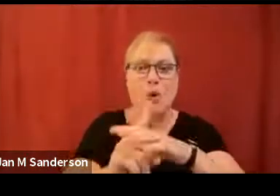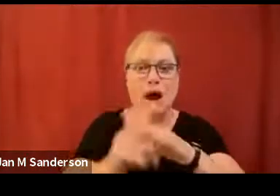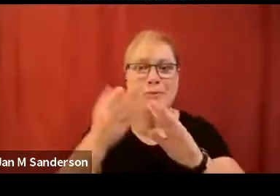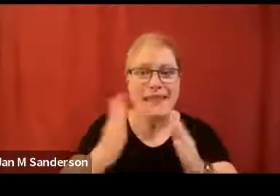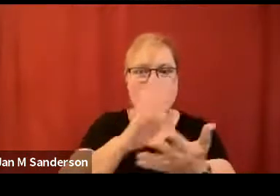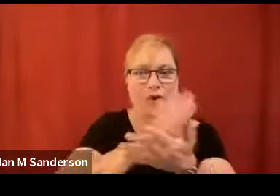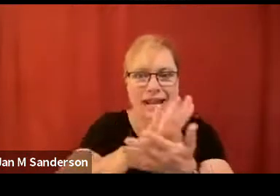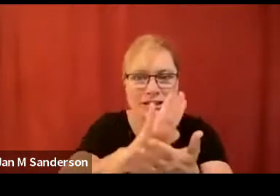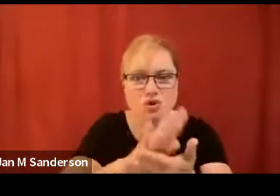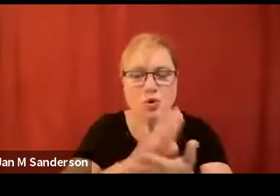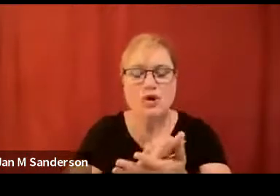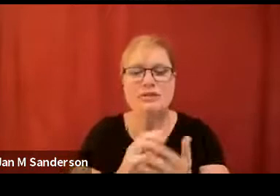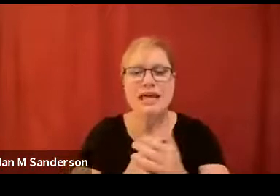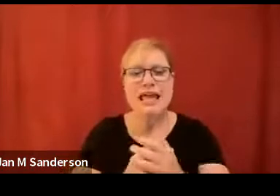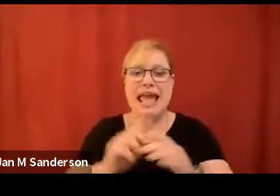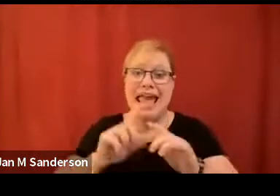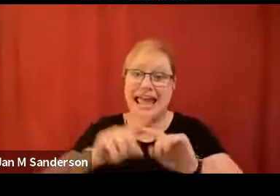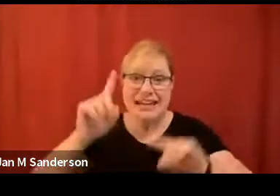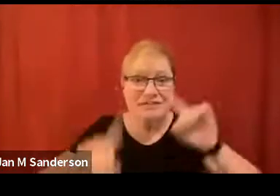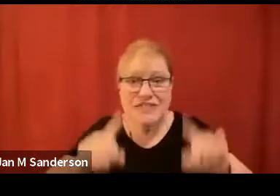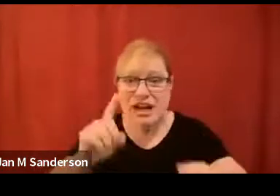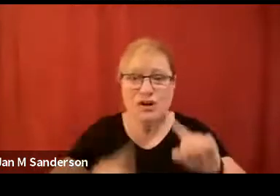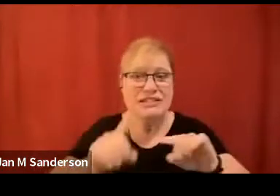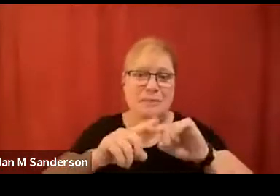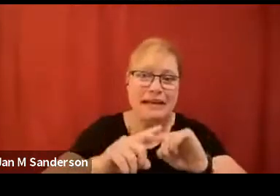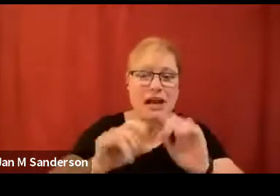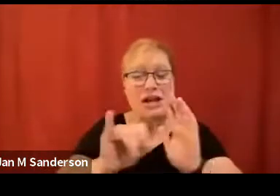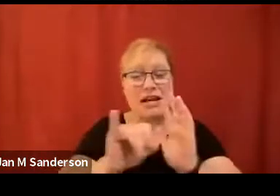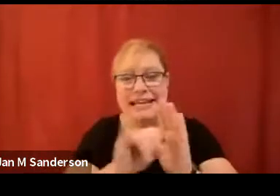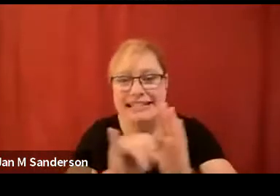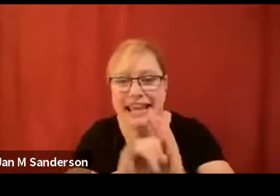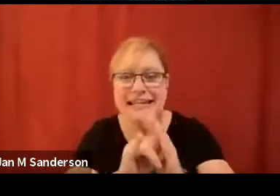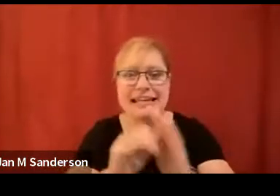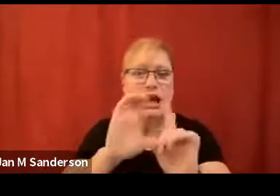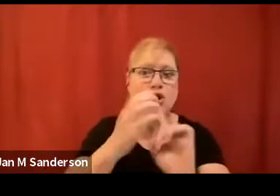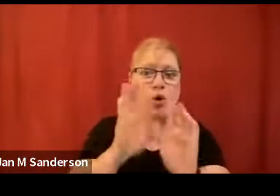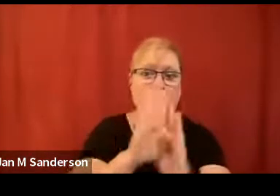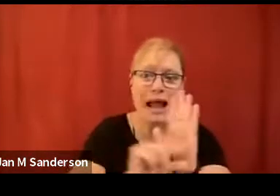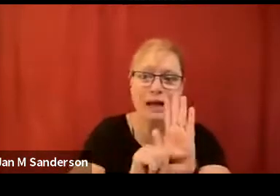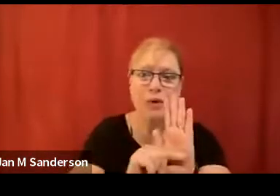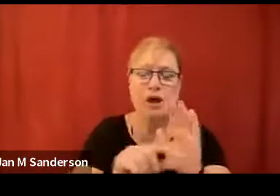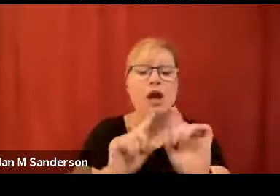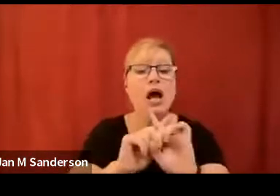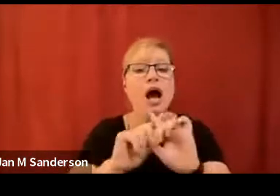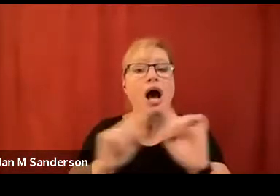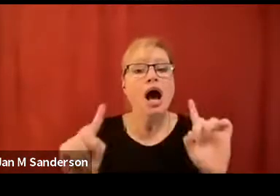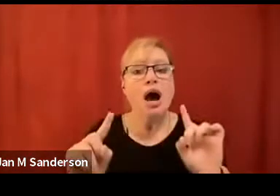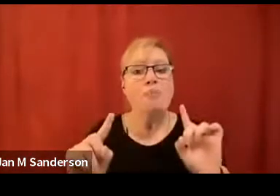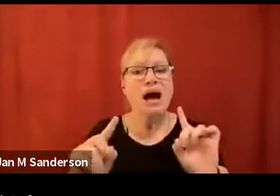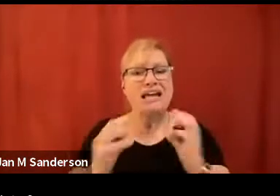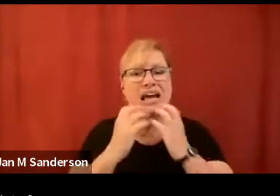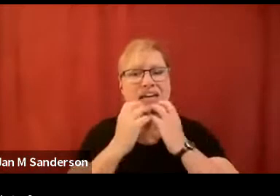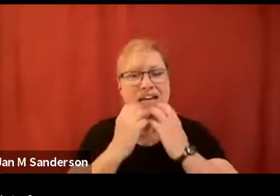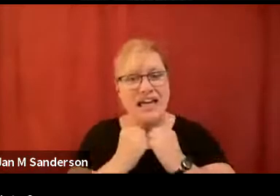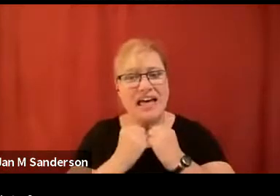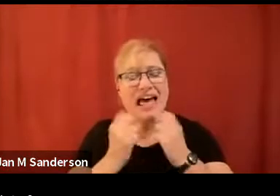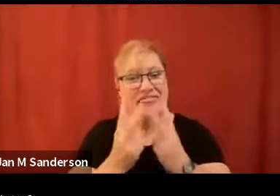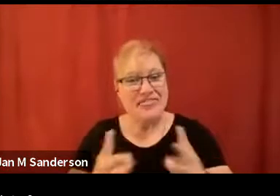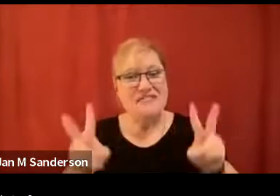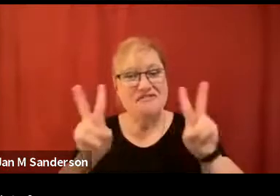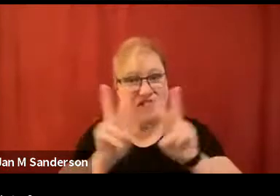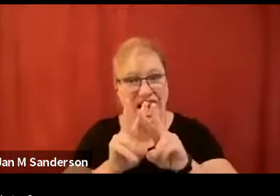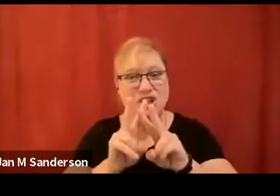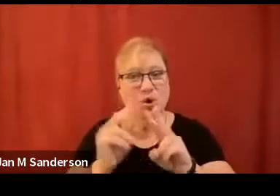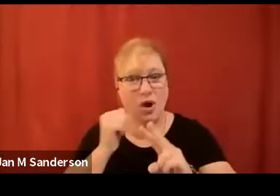within identities, it varies within, cultural backgrounds. But the value of girls' education also